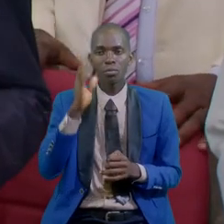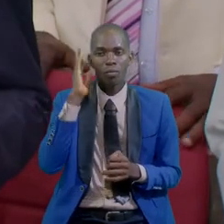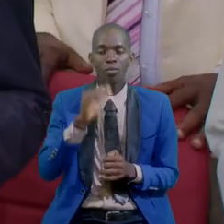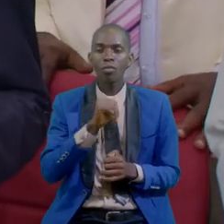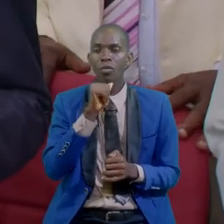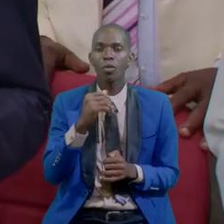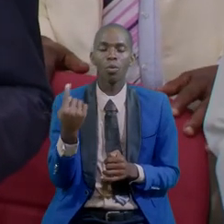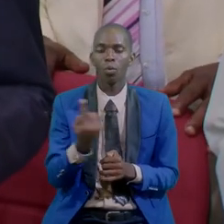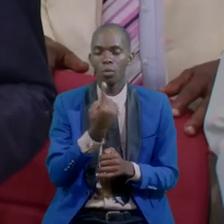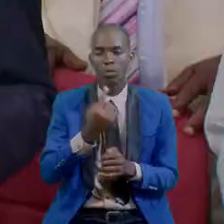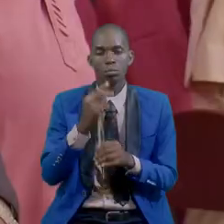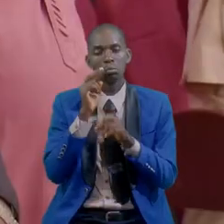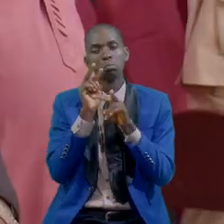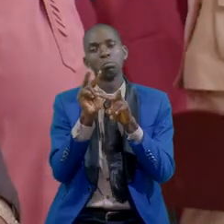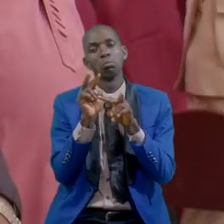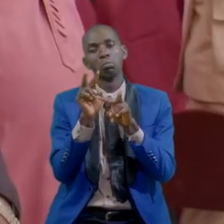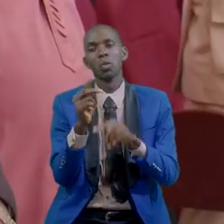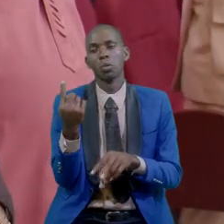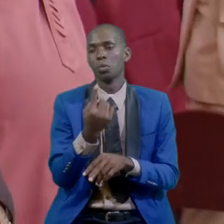hearer of the word only.